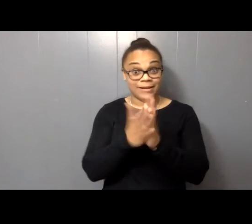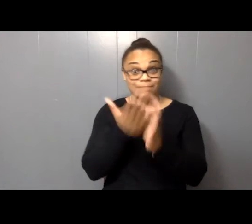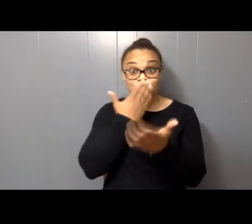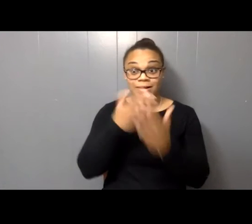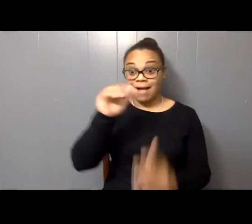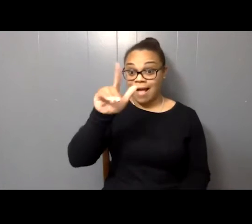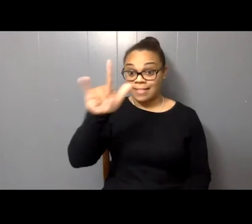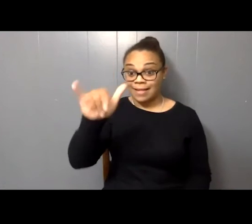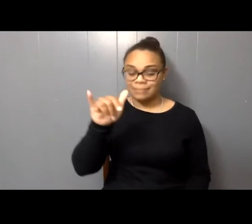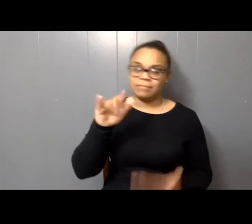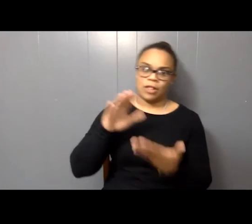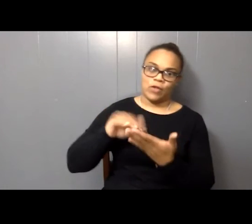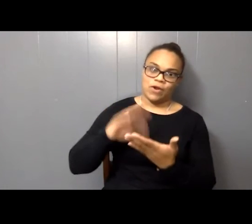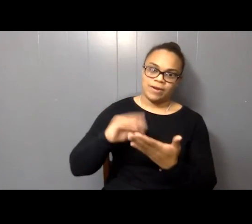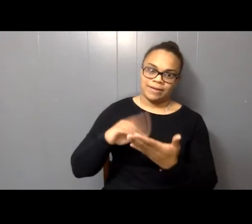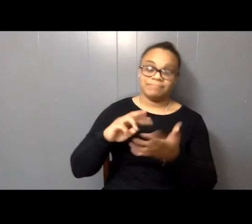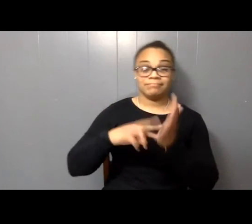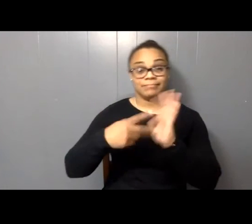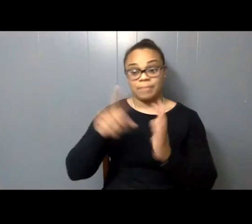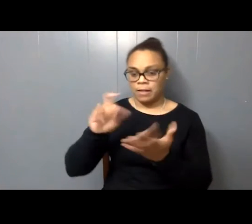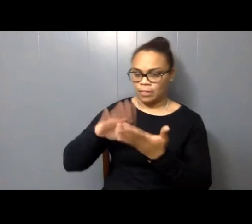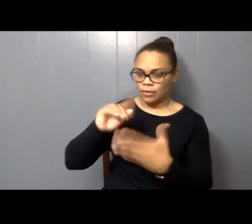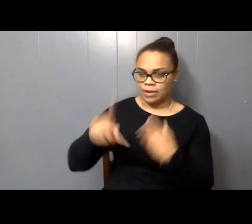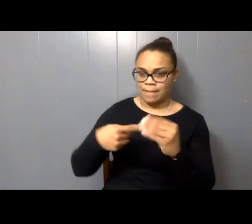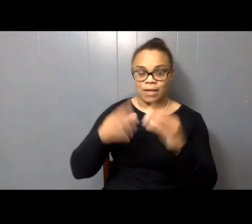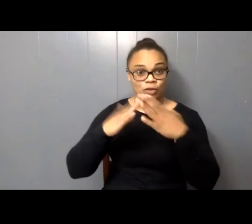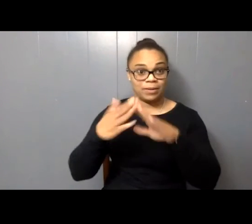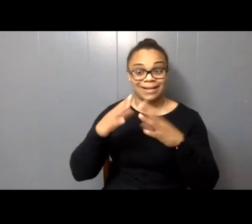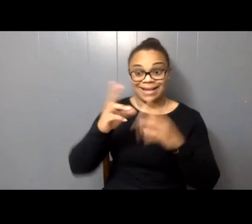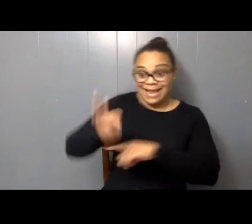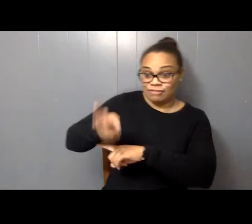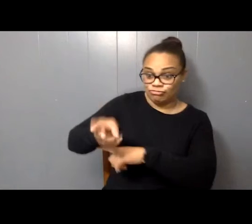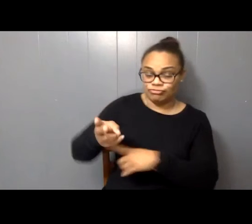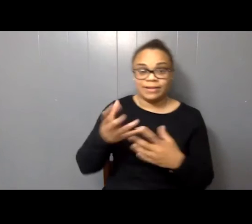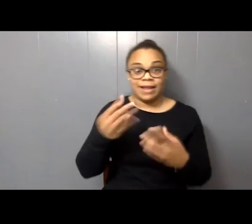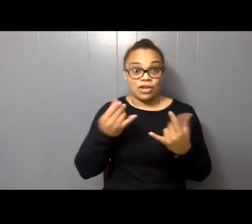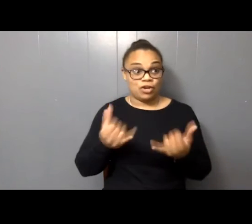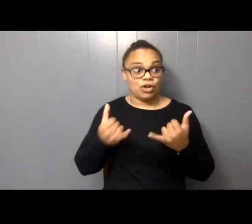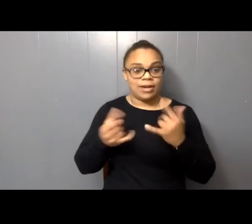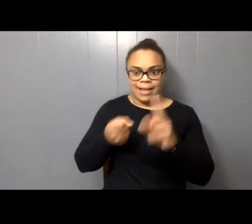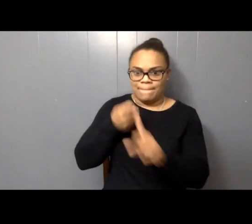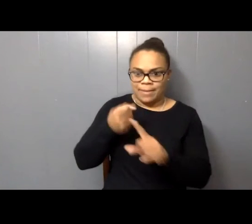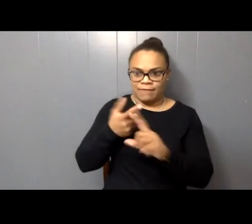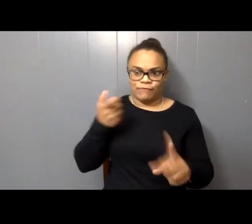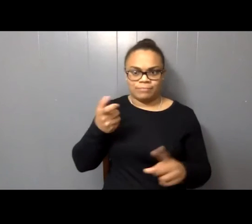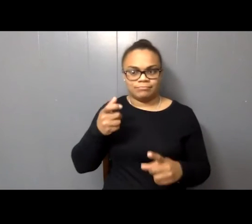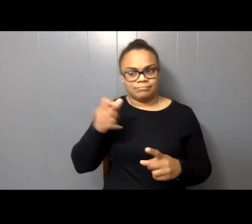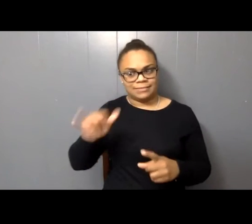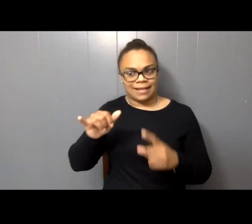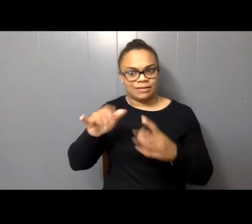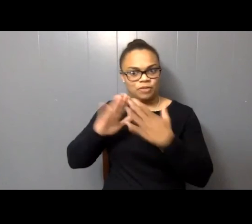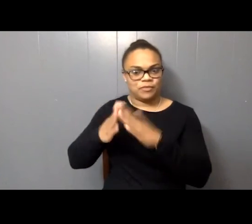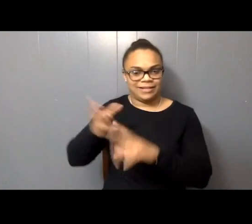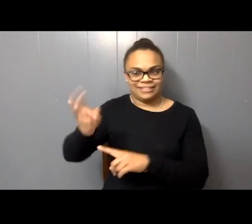learning about the community's history, and the current day effects of it, you know, so bias in the workforce, for example,